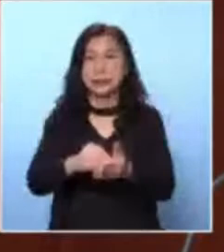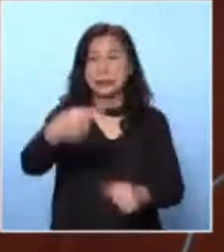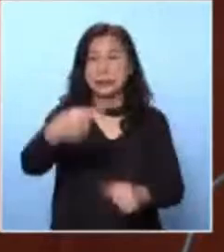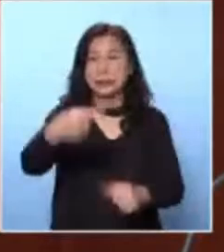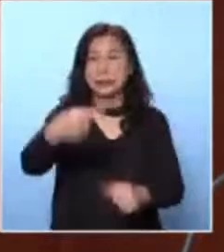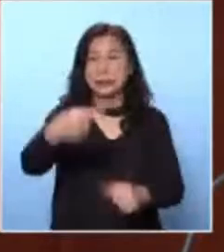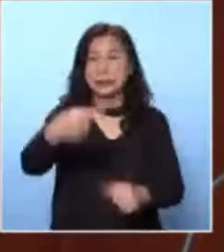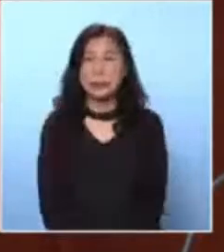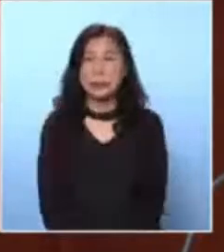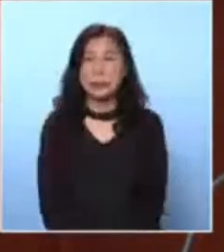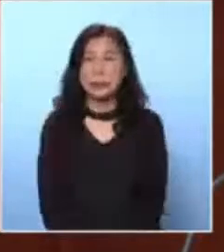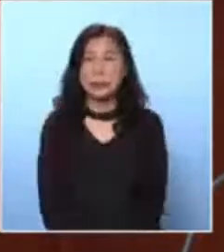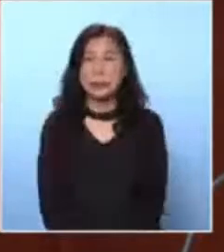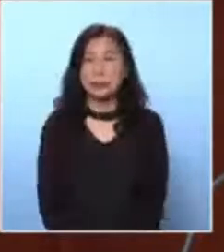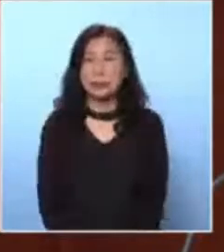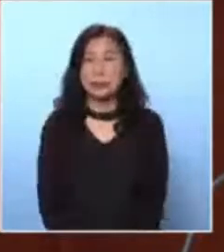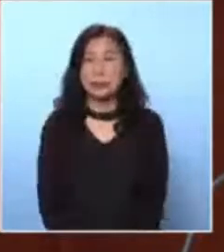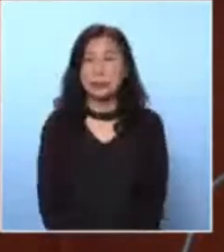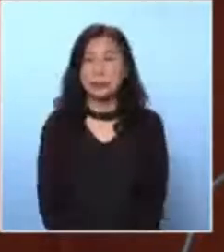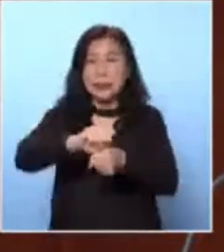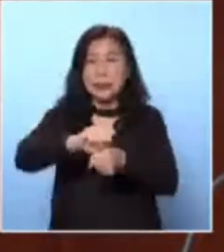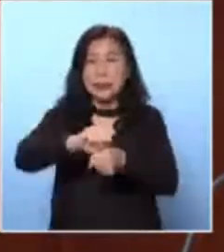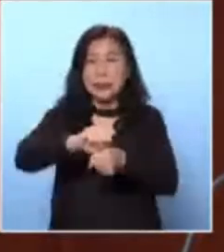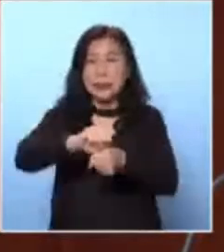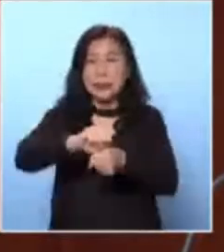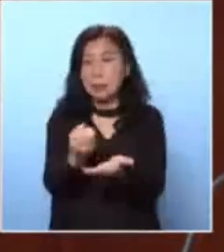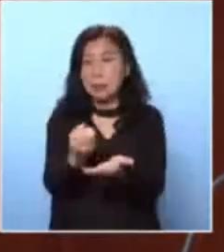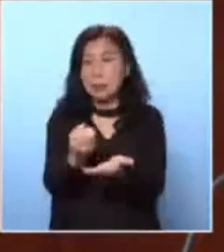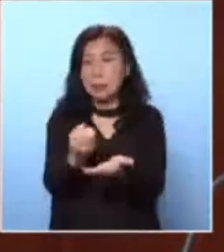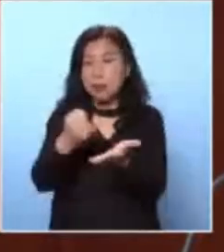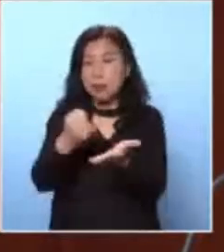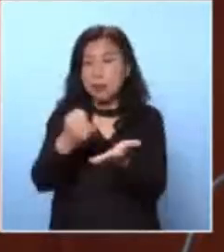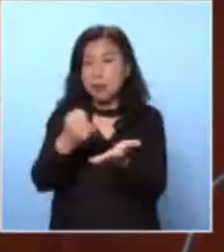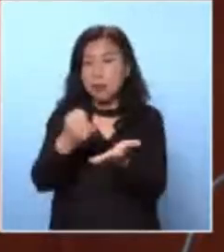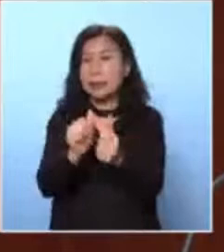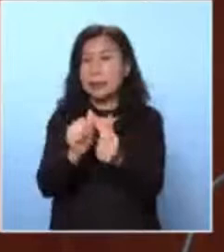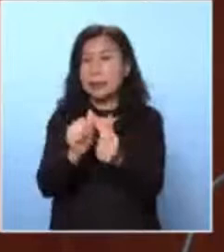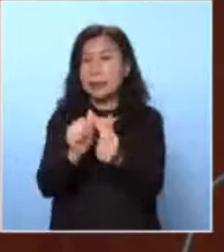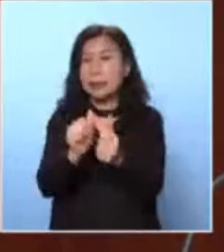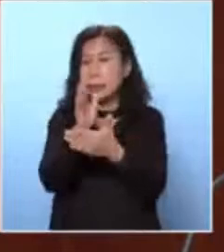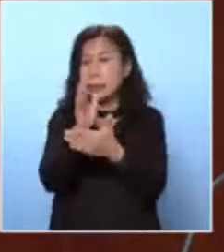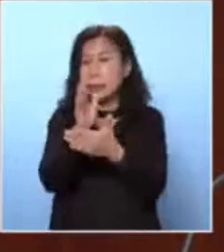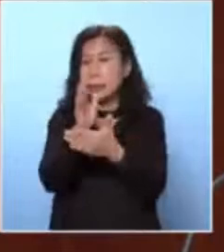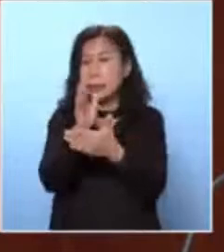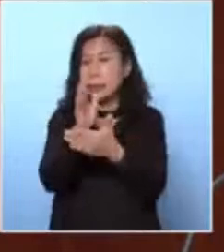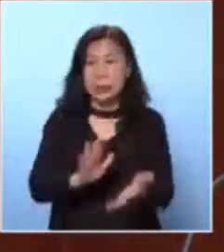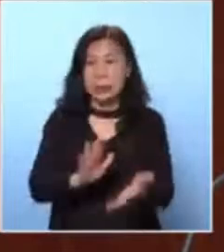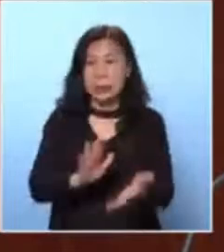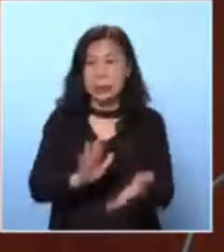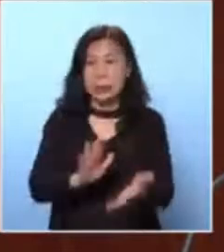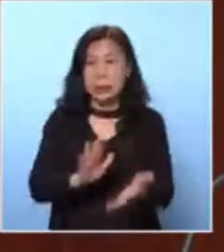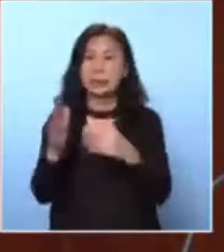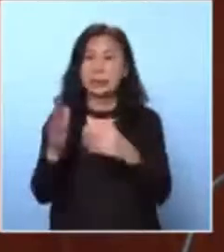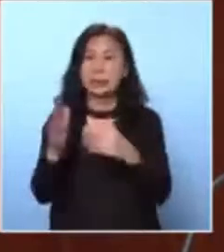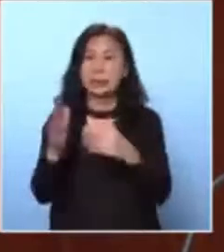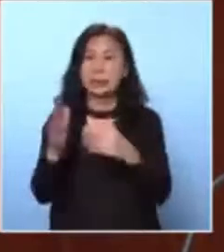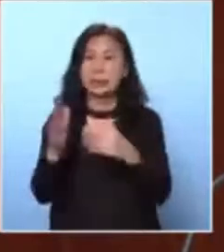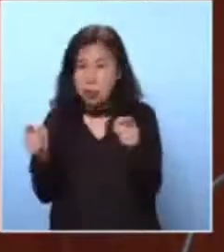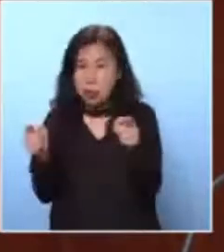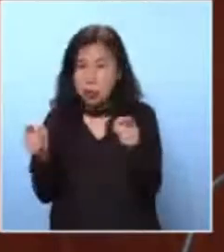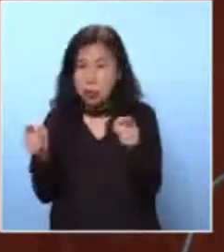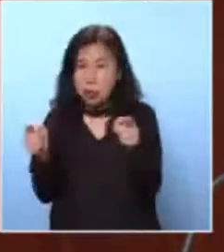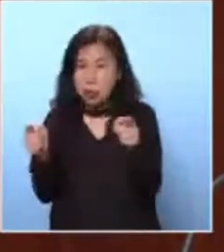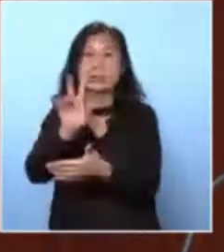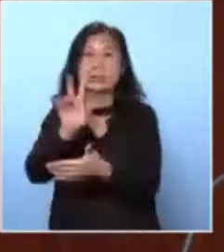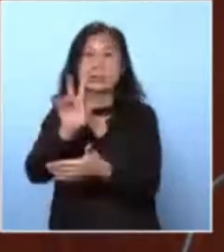to the demand-side management measures for residential properties. 1. Shorten the applicable period of the special stamp duty